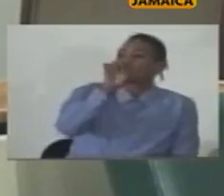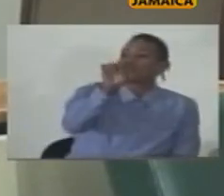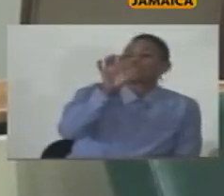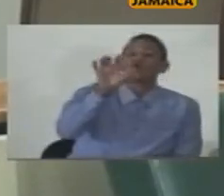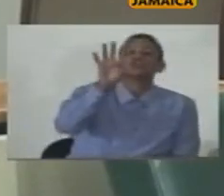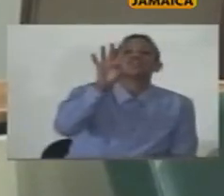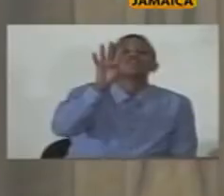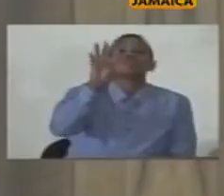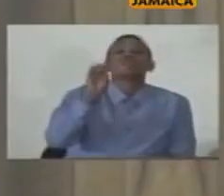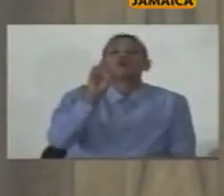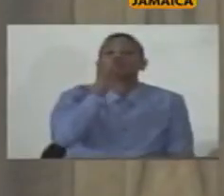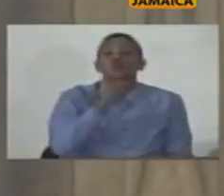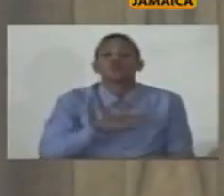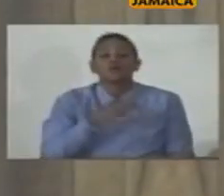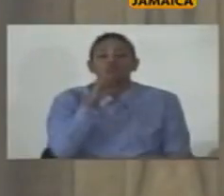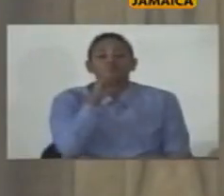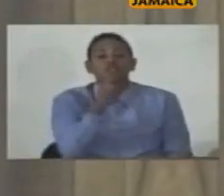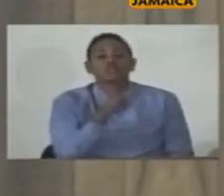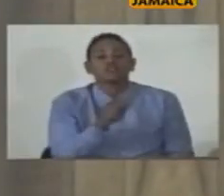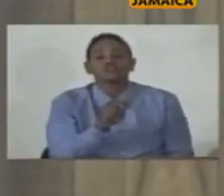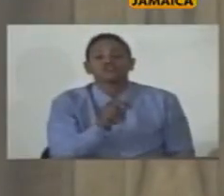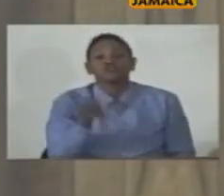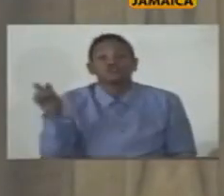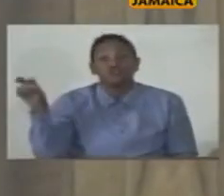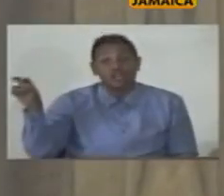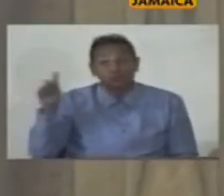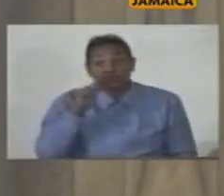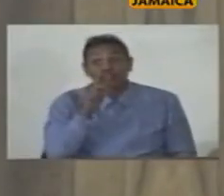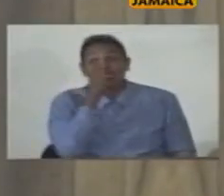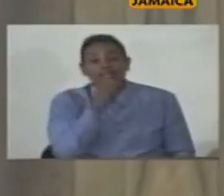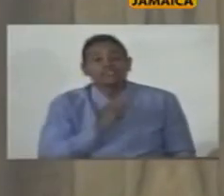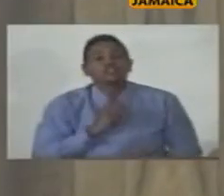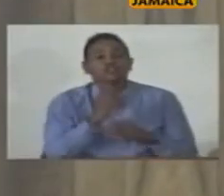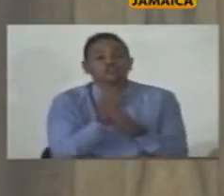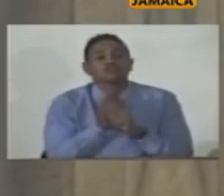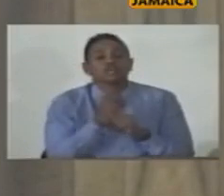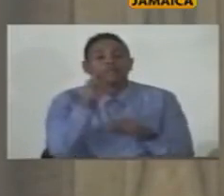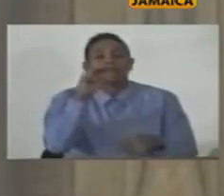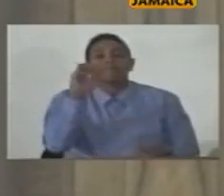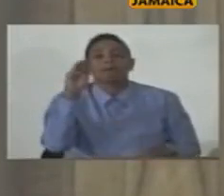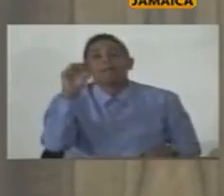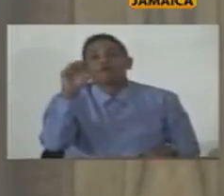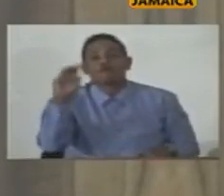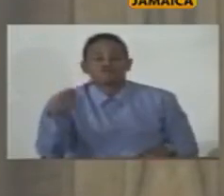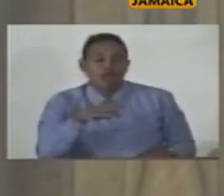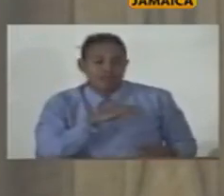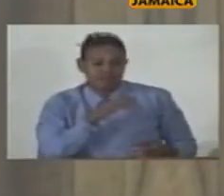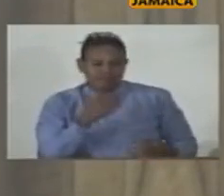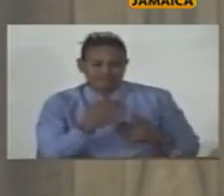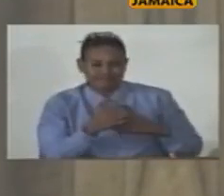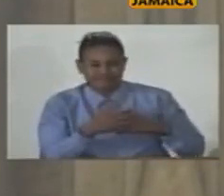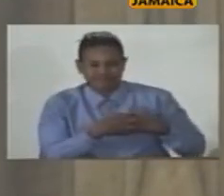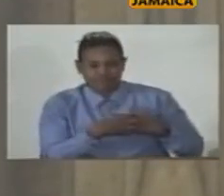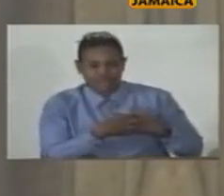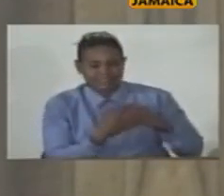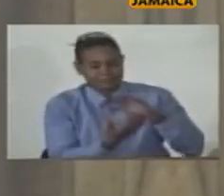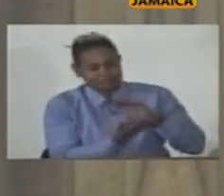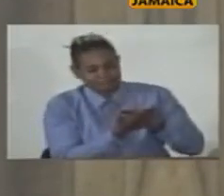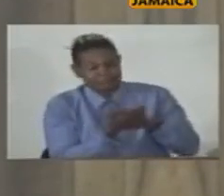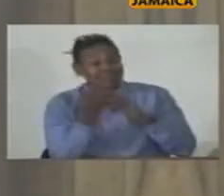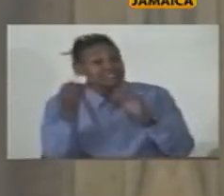140 women were transported to Kingston to receive free mammogram screening. Several have serious breast